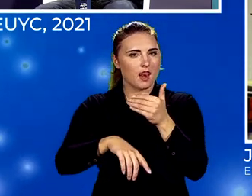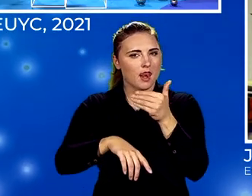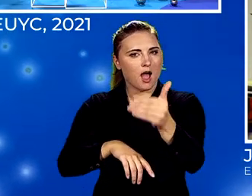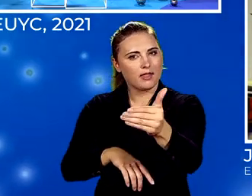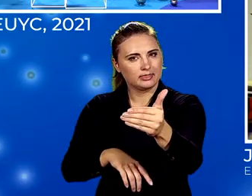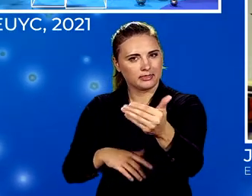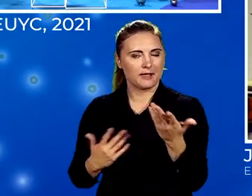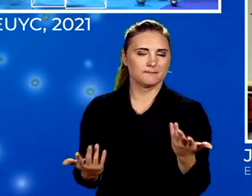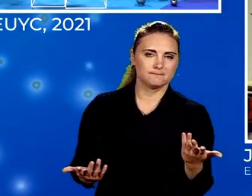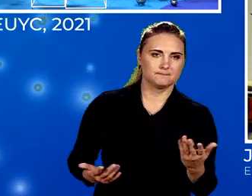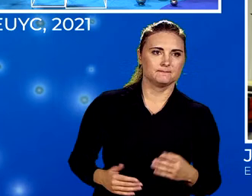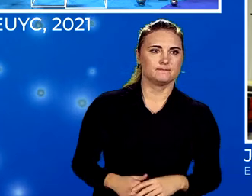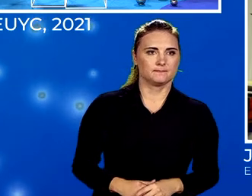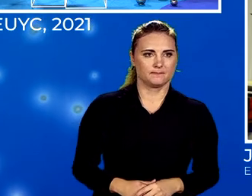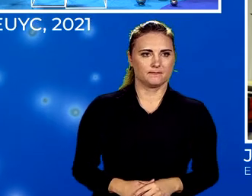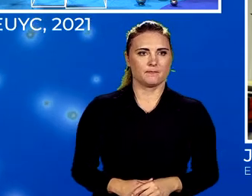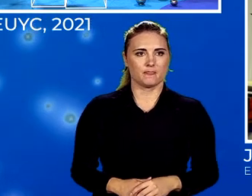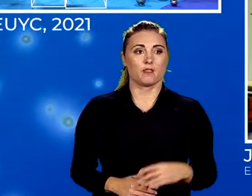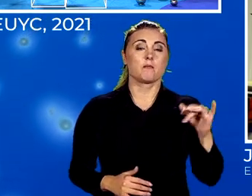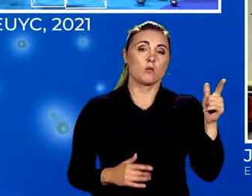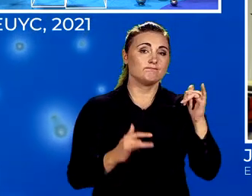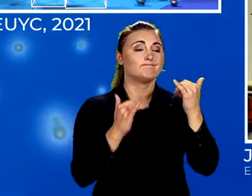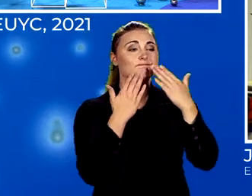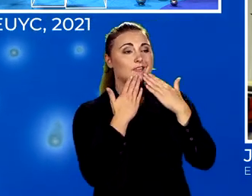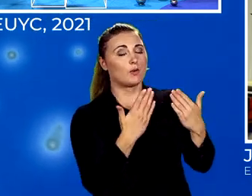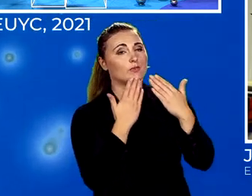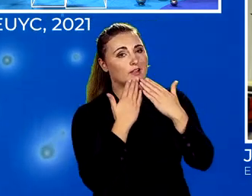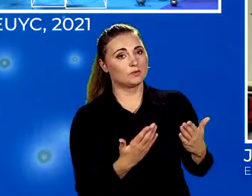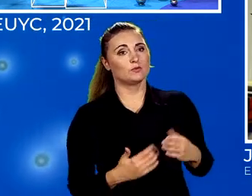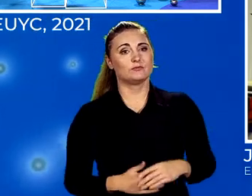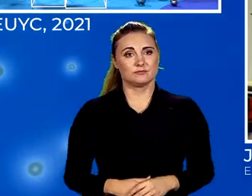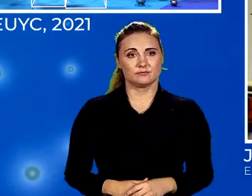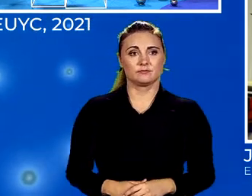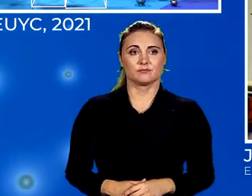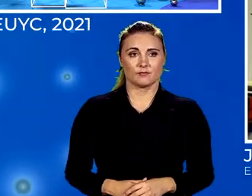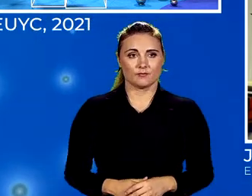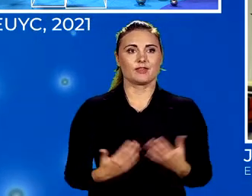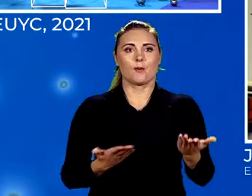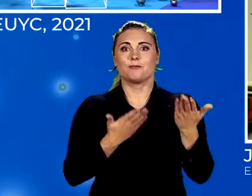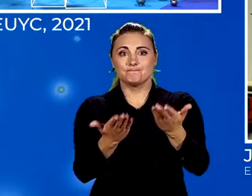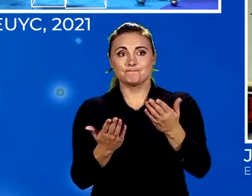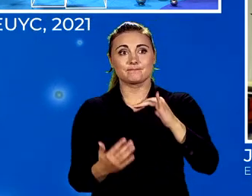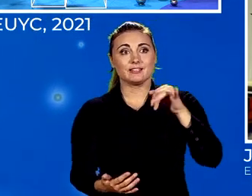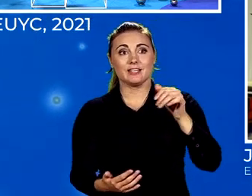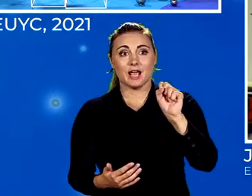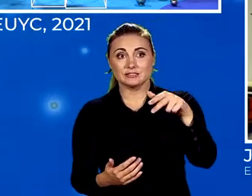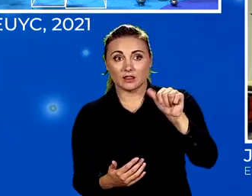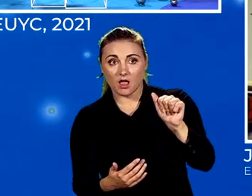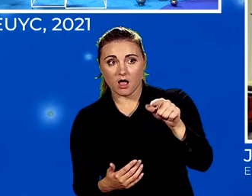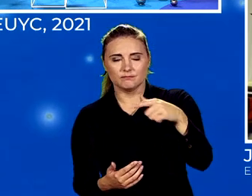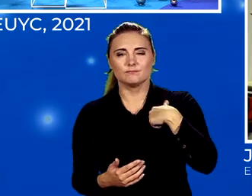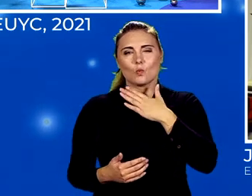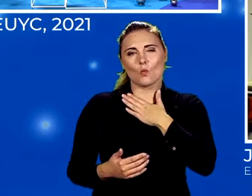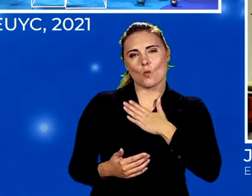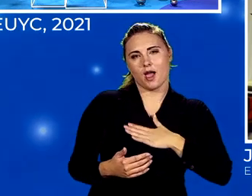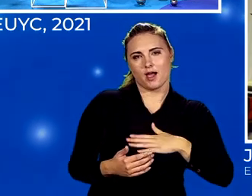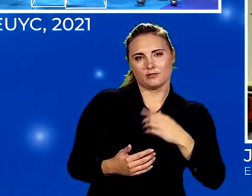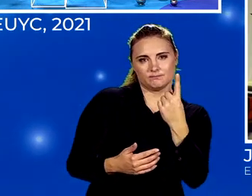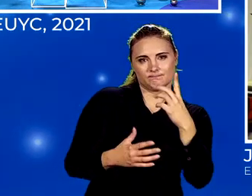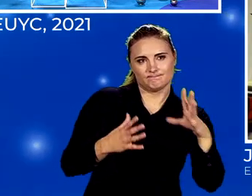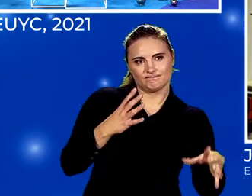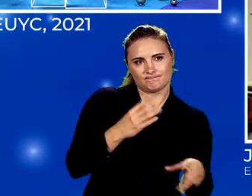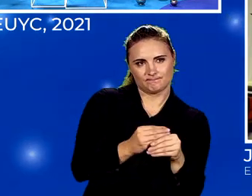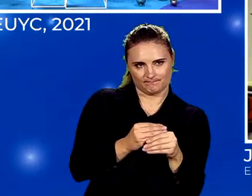also pass the floor to Jasna, since we are on the institutional side. The Commission was mentioned. So Jasna, would you like to add something from what was shared from